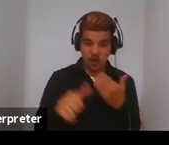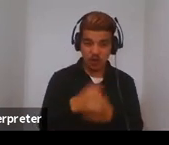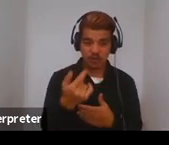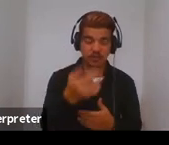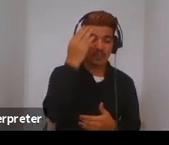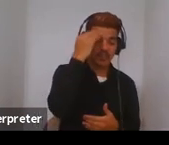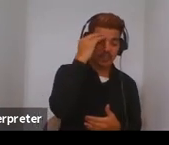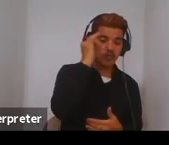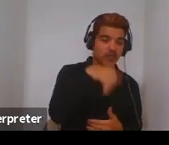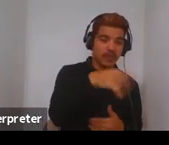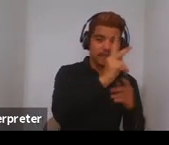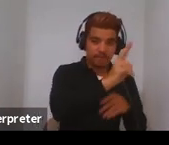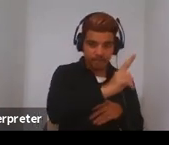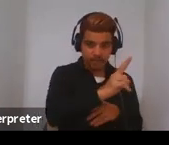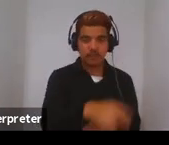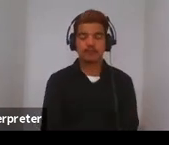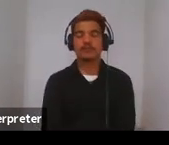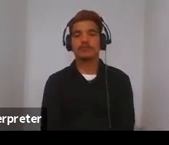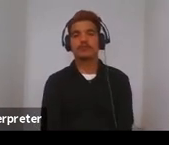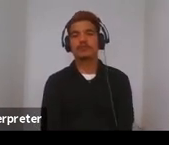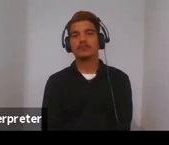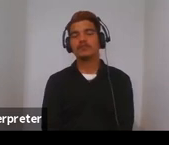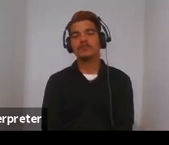persons they're harming.